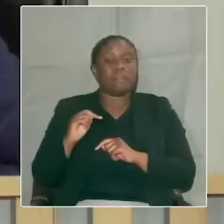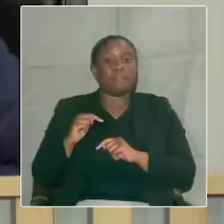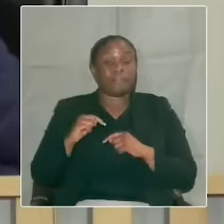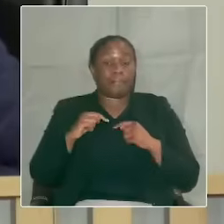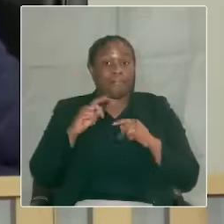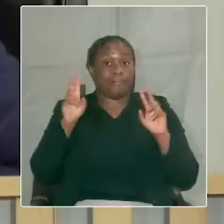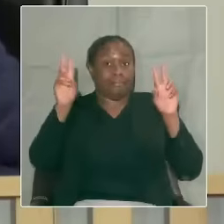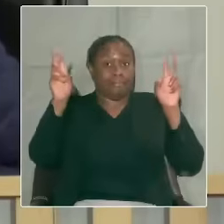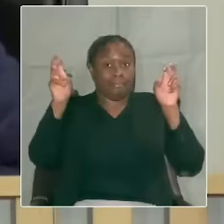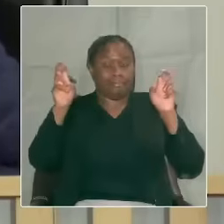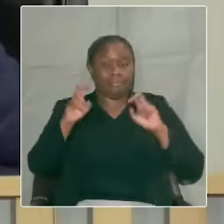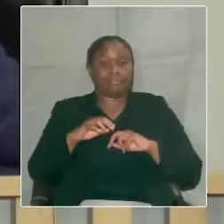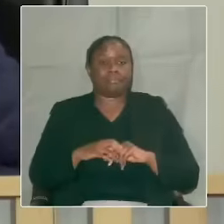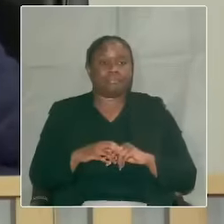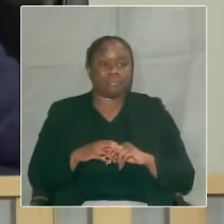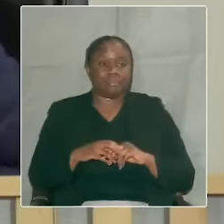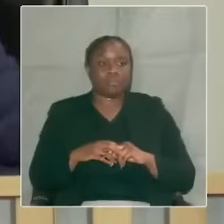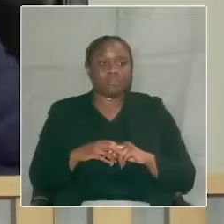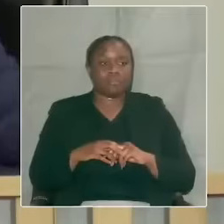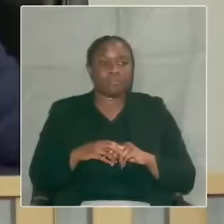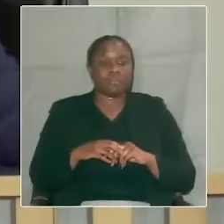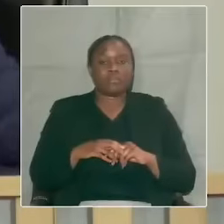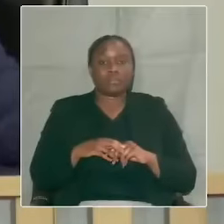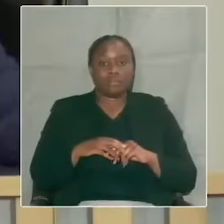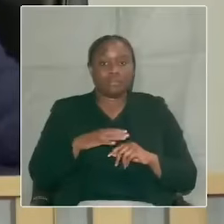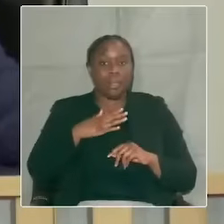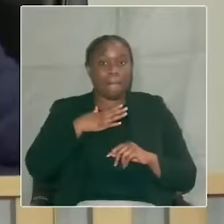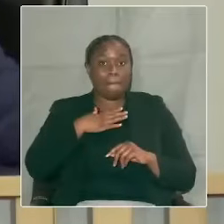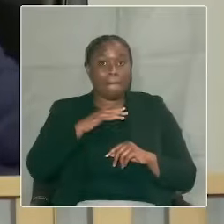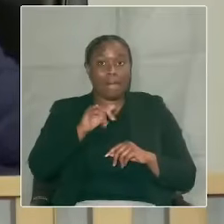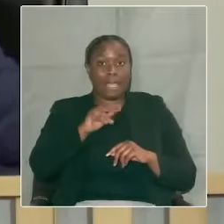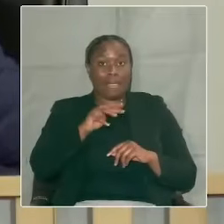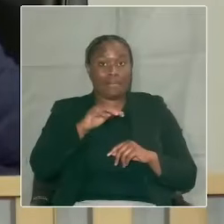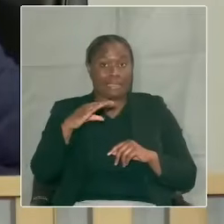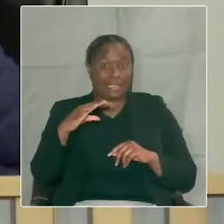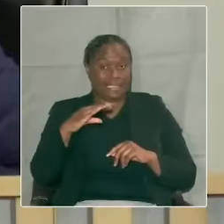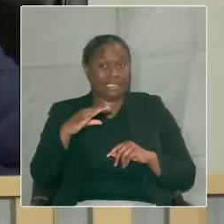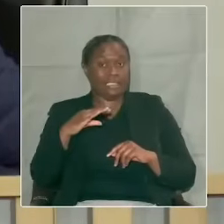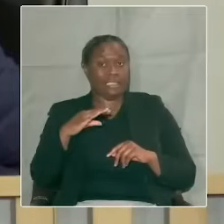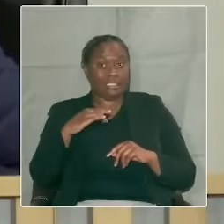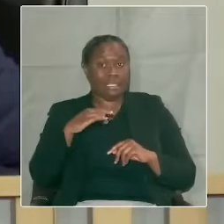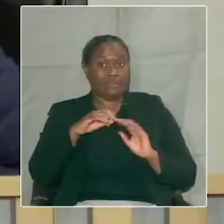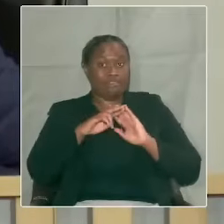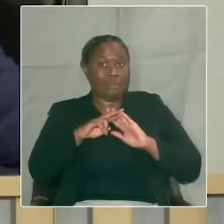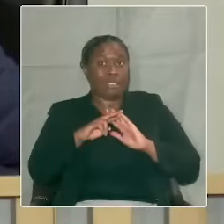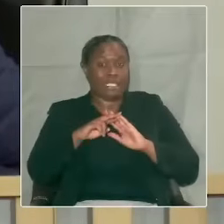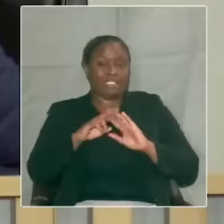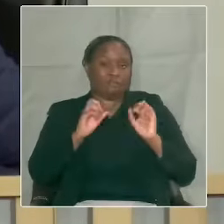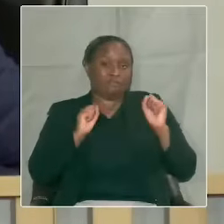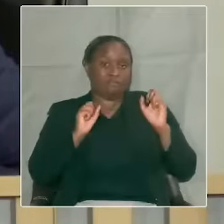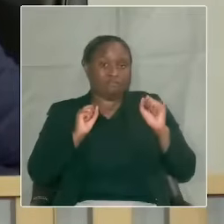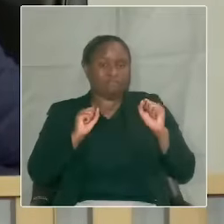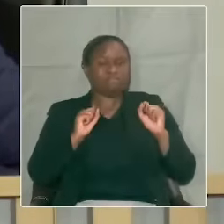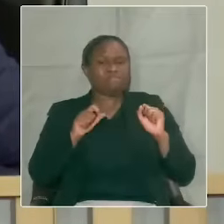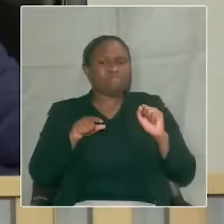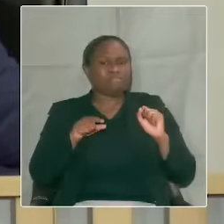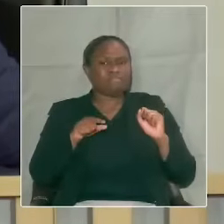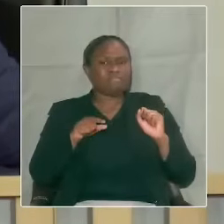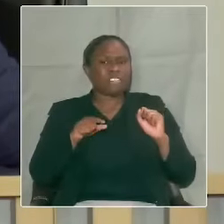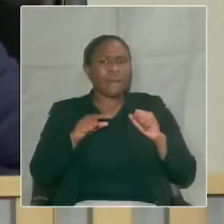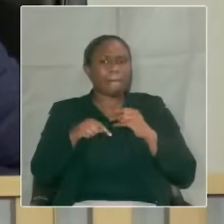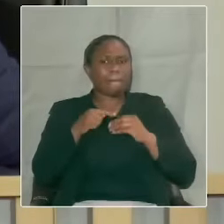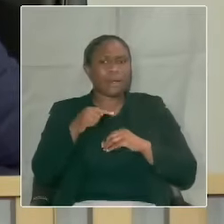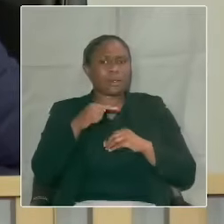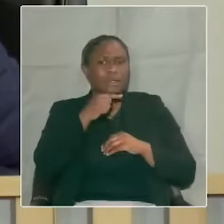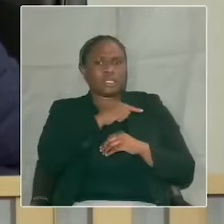this morning on behalf of the Interministerial Committee on Political Killings, consisting of Minister